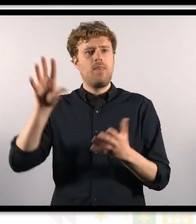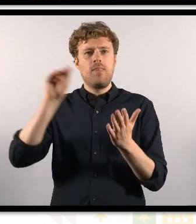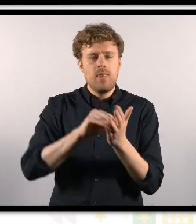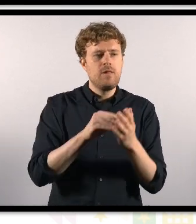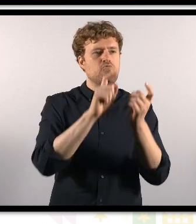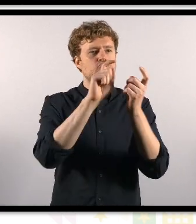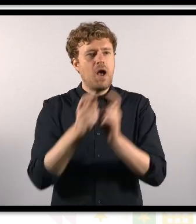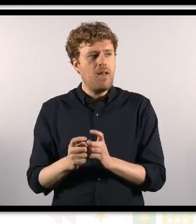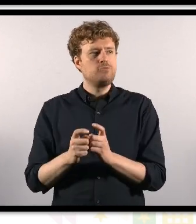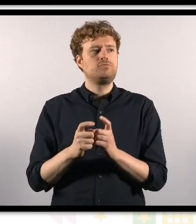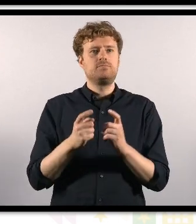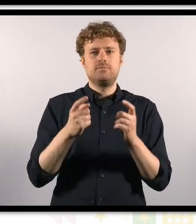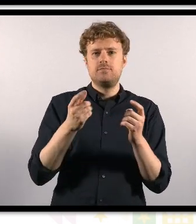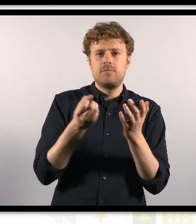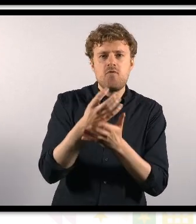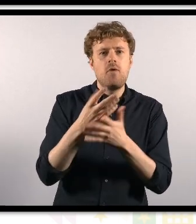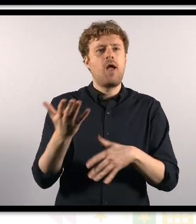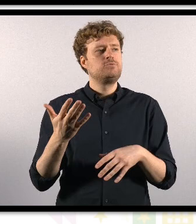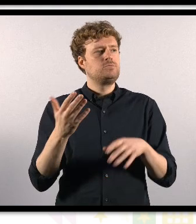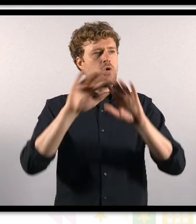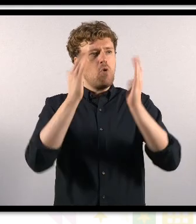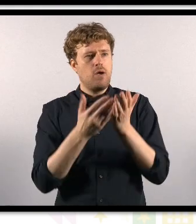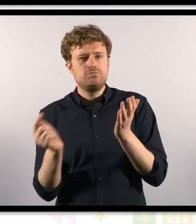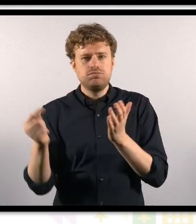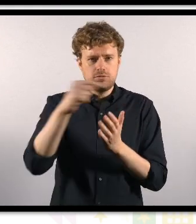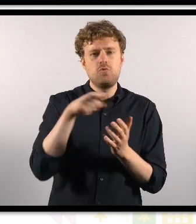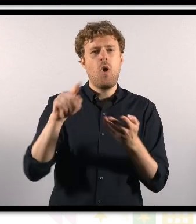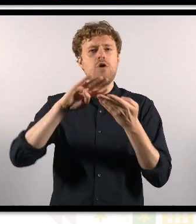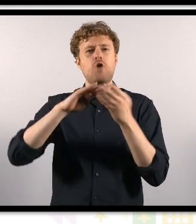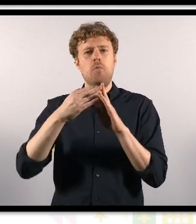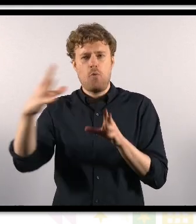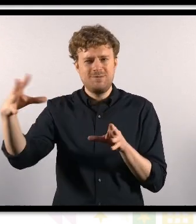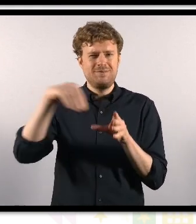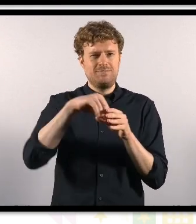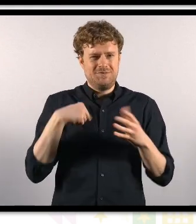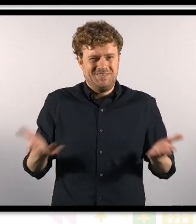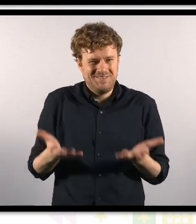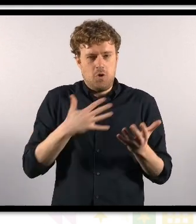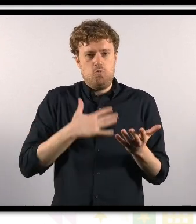Contrib Fest on Friday. So please engage and be part of this, because together,